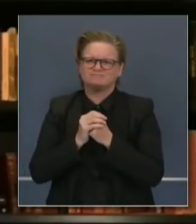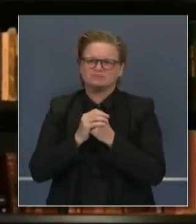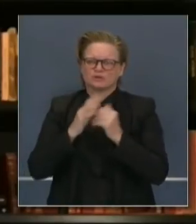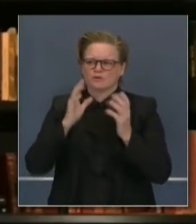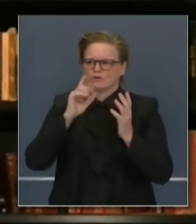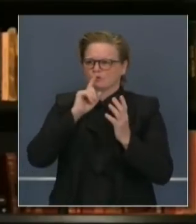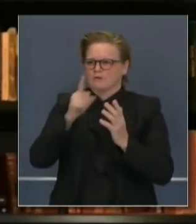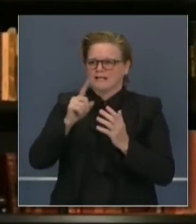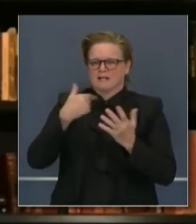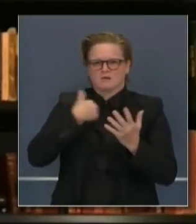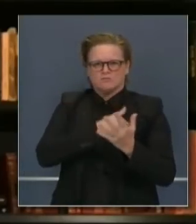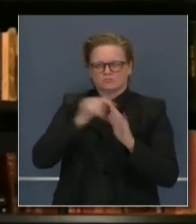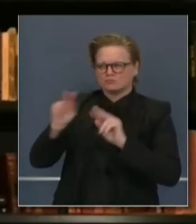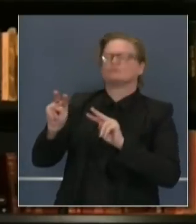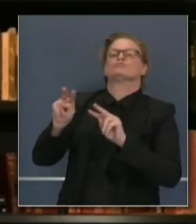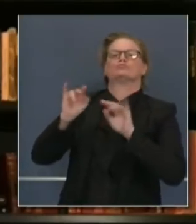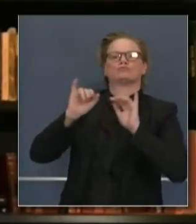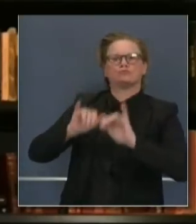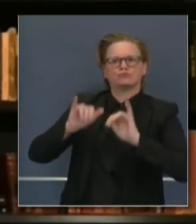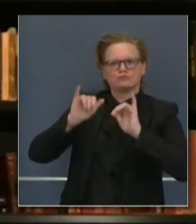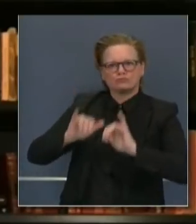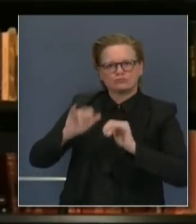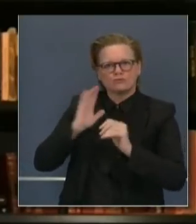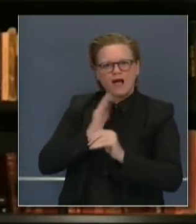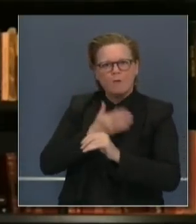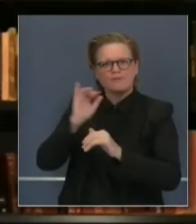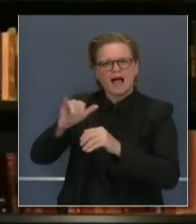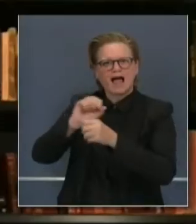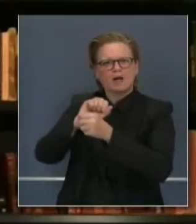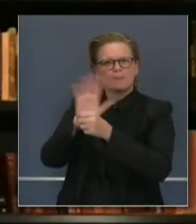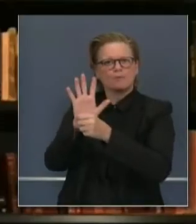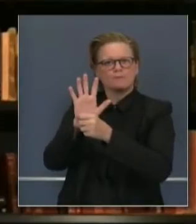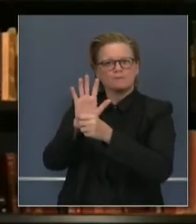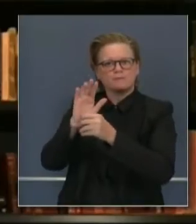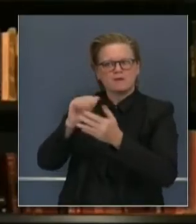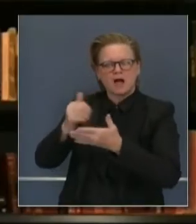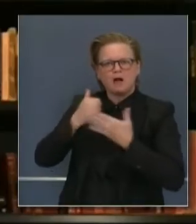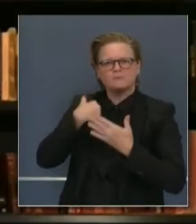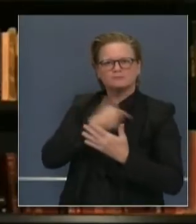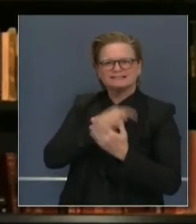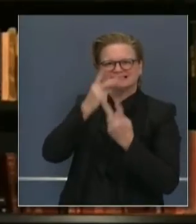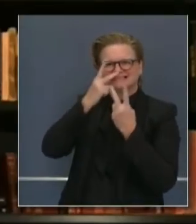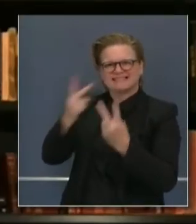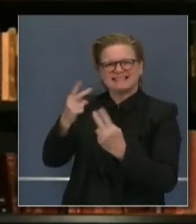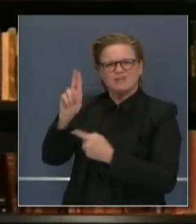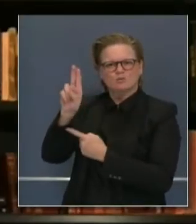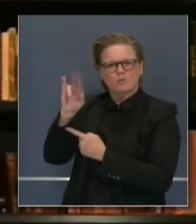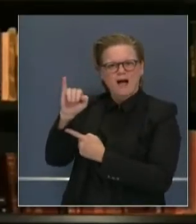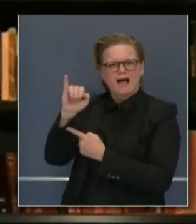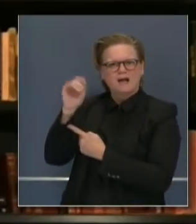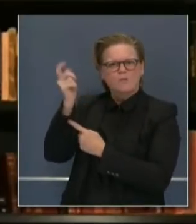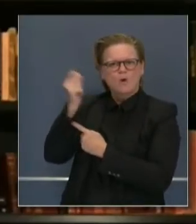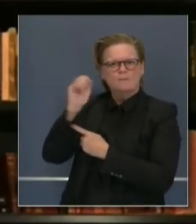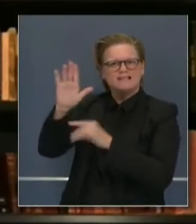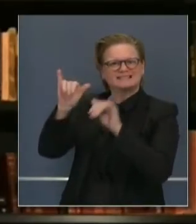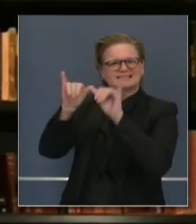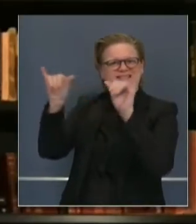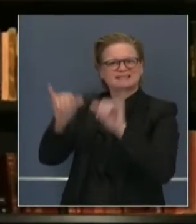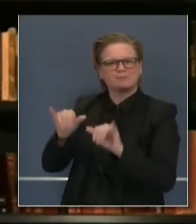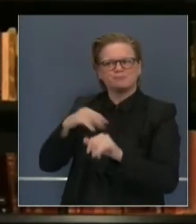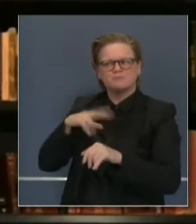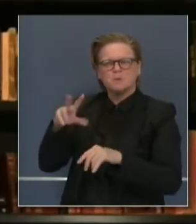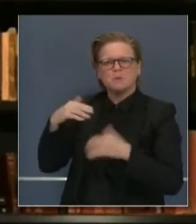are actively pursuing those longer-term strategies. On a medium-term strategy, we'll continue to improve upon